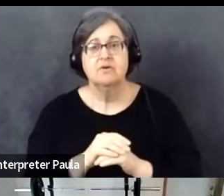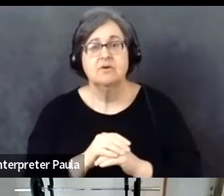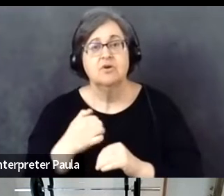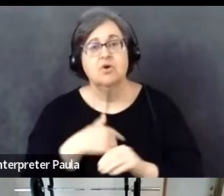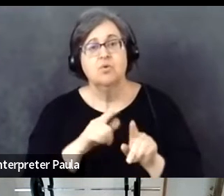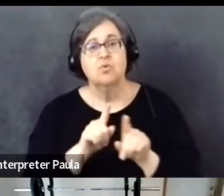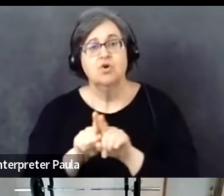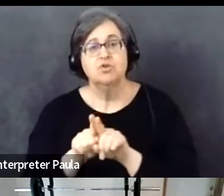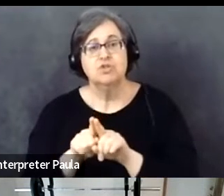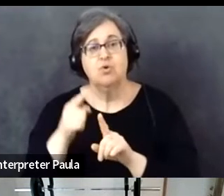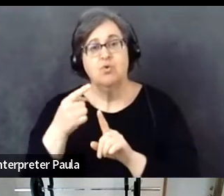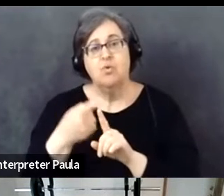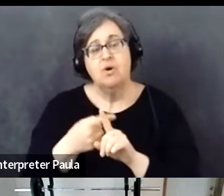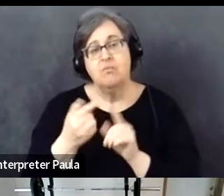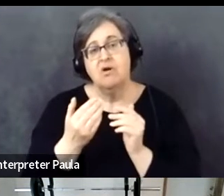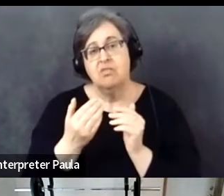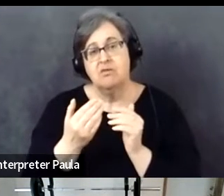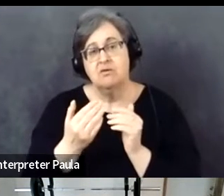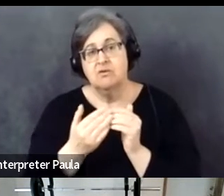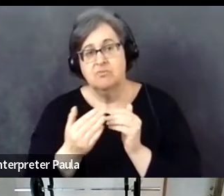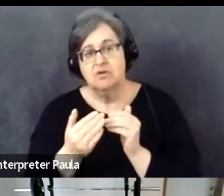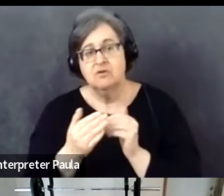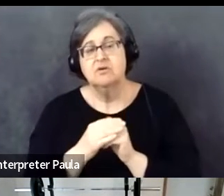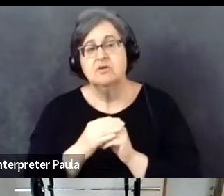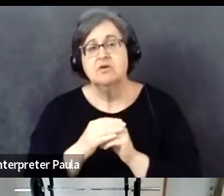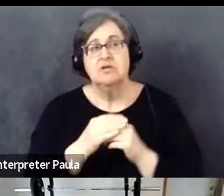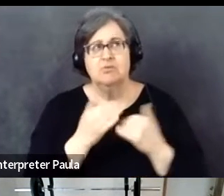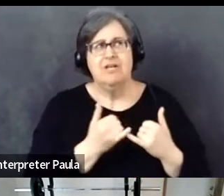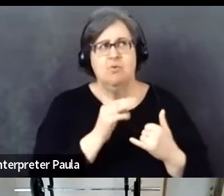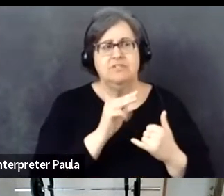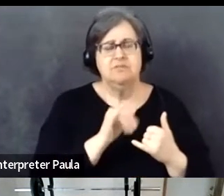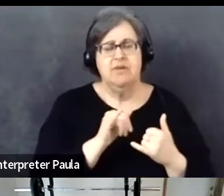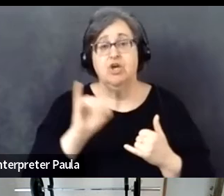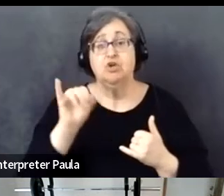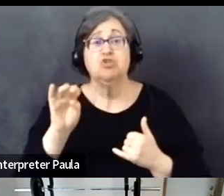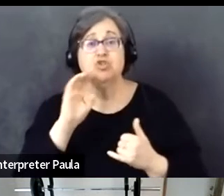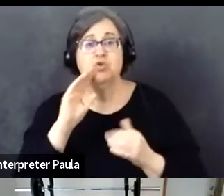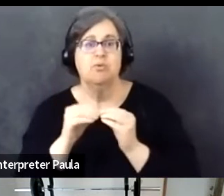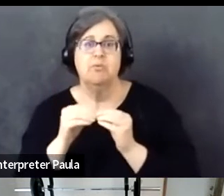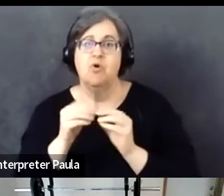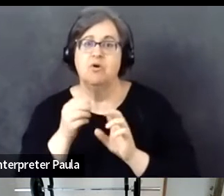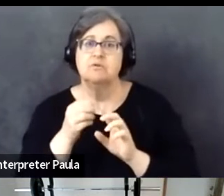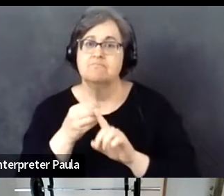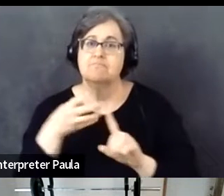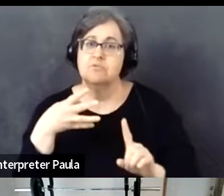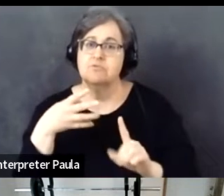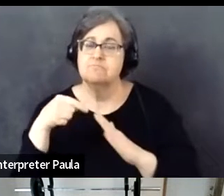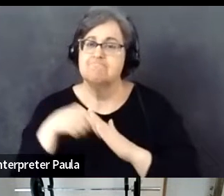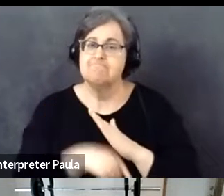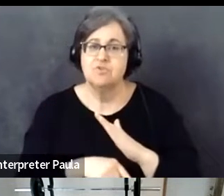We also, in a month from now, this is the Capital Chat for May. In June, we probably will do a deeper recap of the session when we